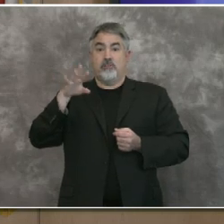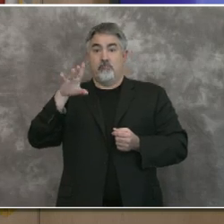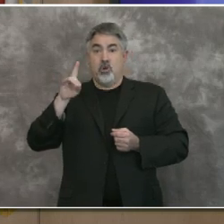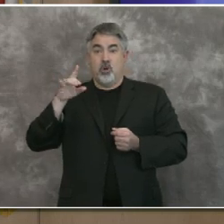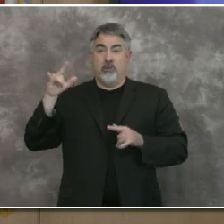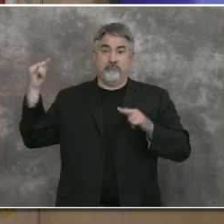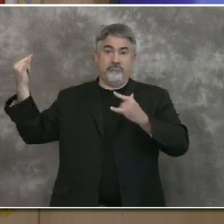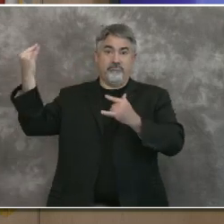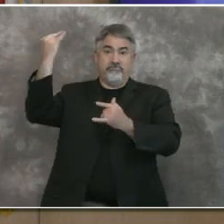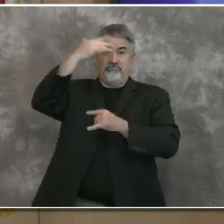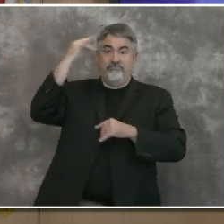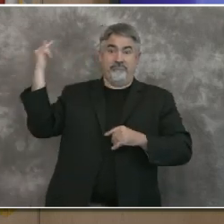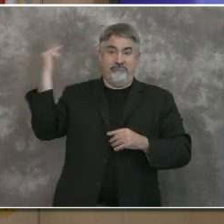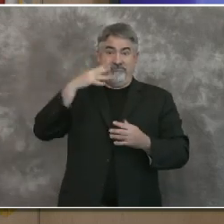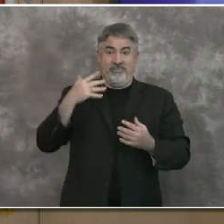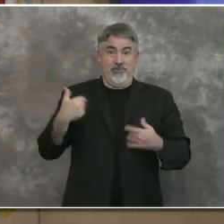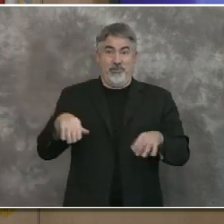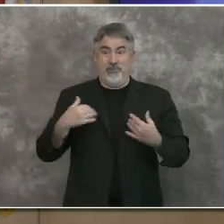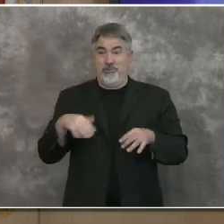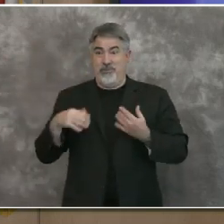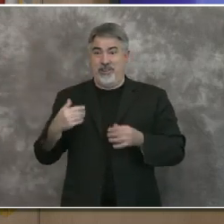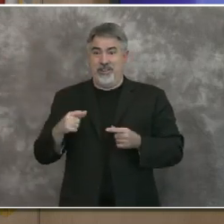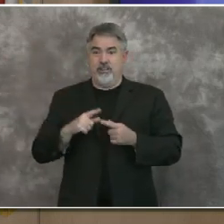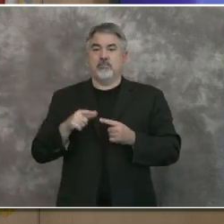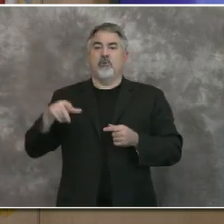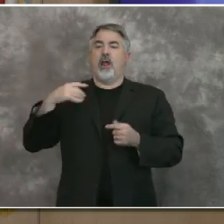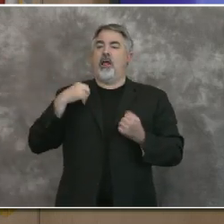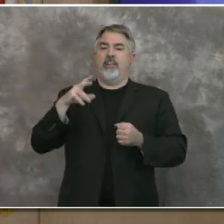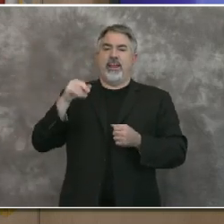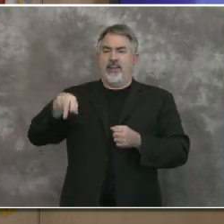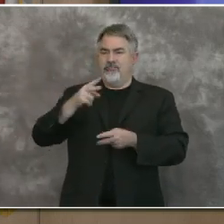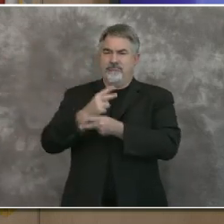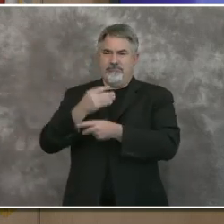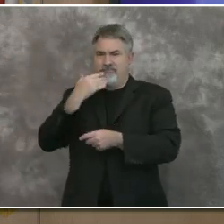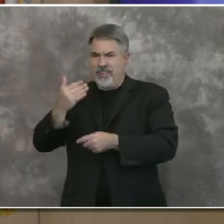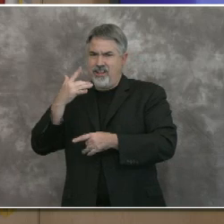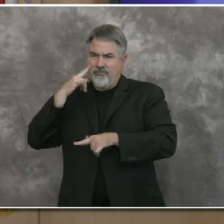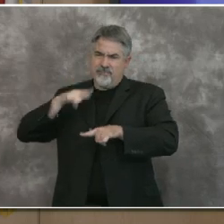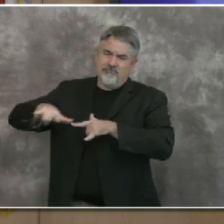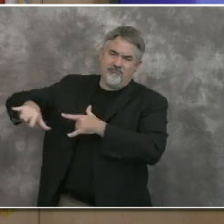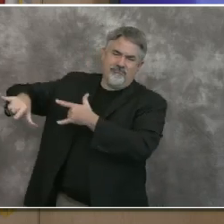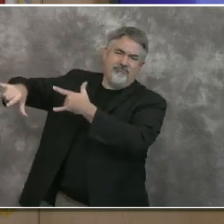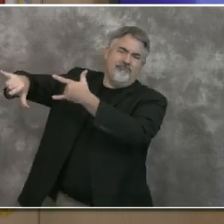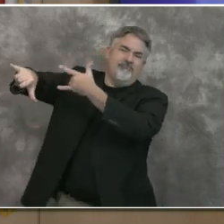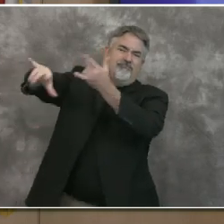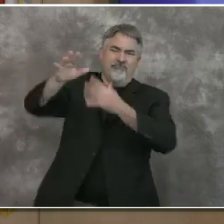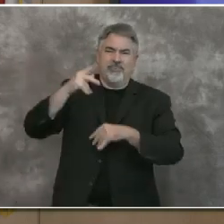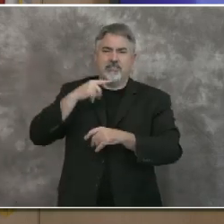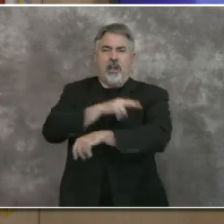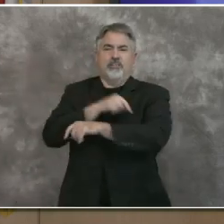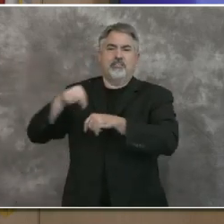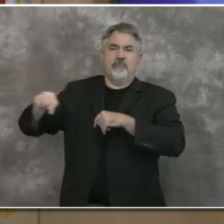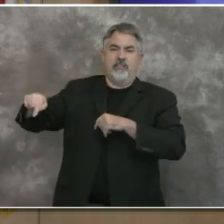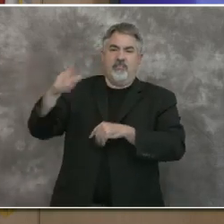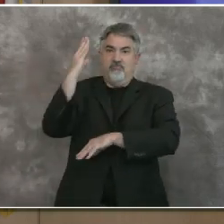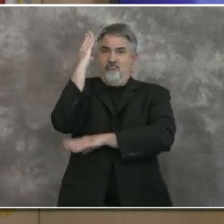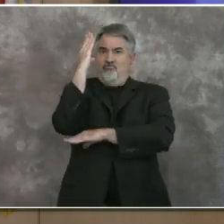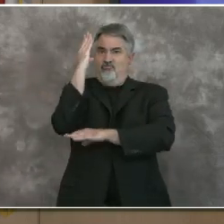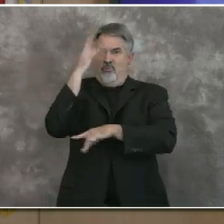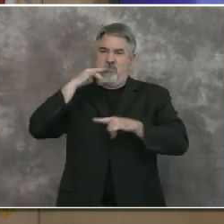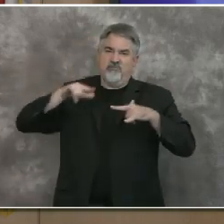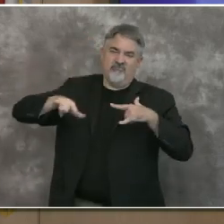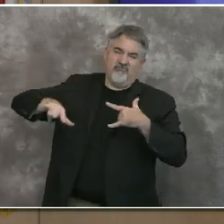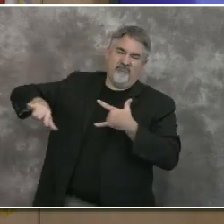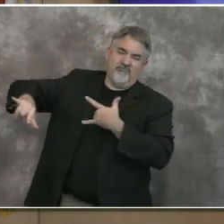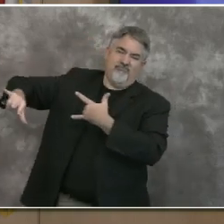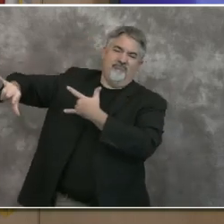flyover tributes to our healthcare workers at our area hospitals. This will be taking place around noon. So around noon, if you look